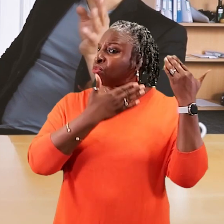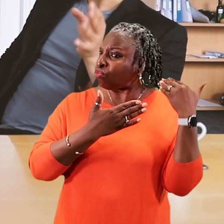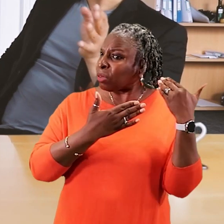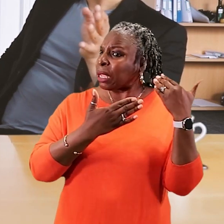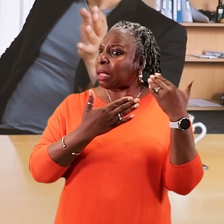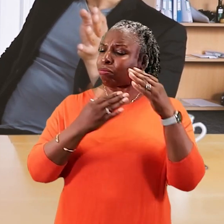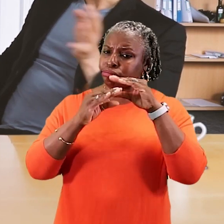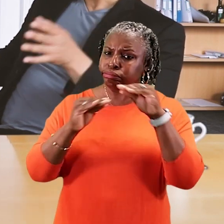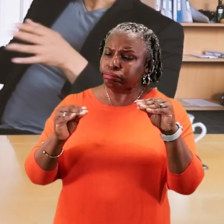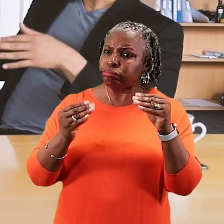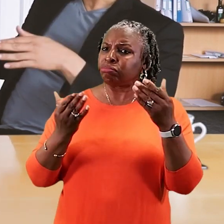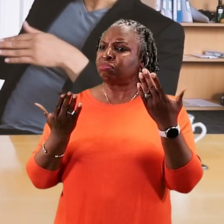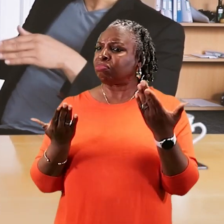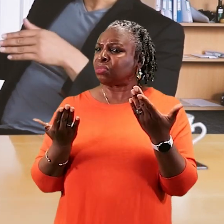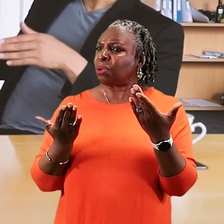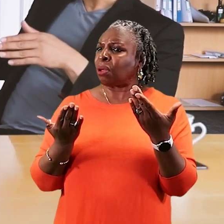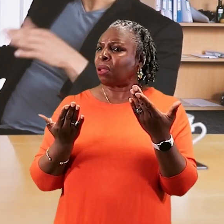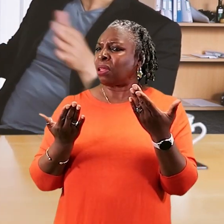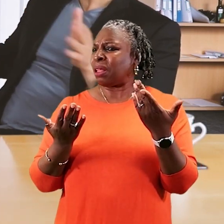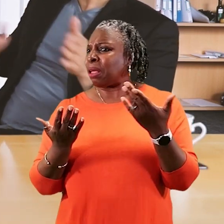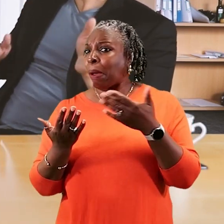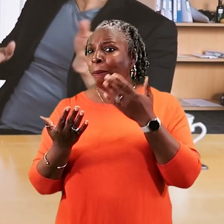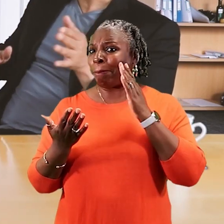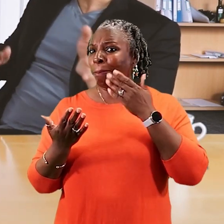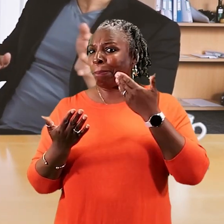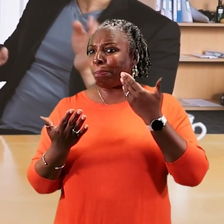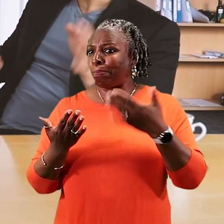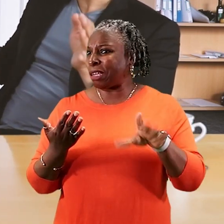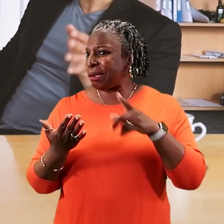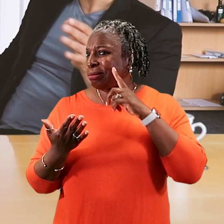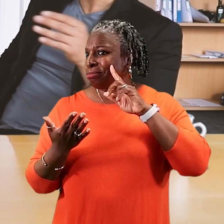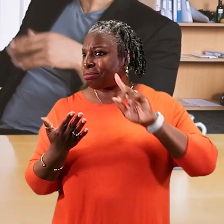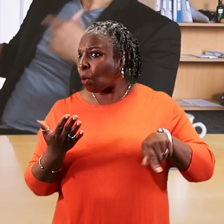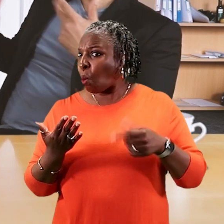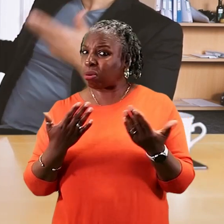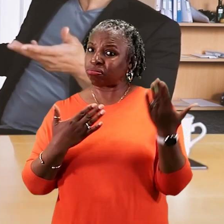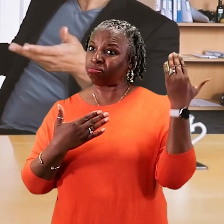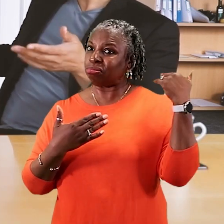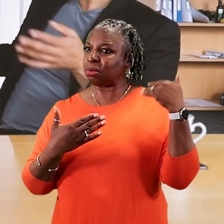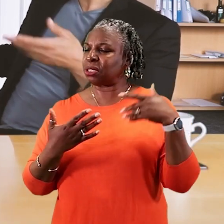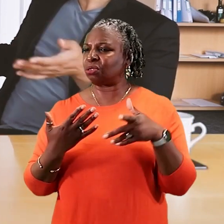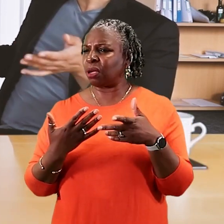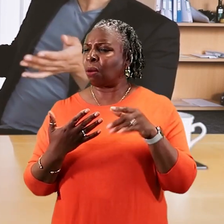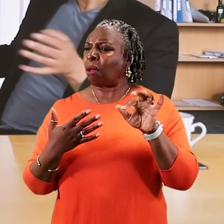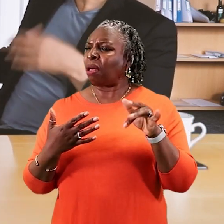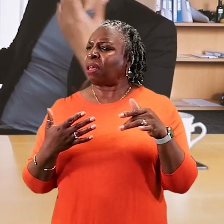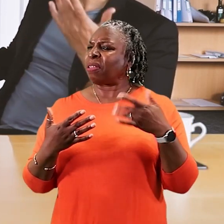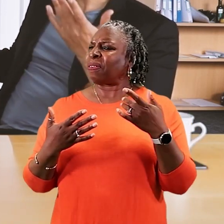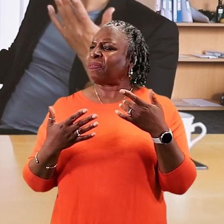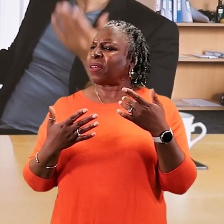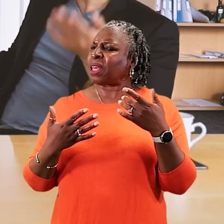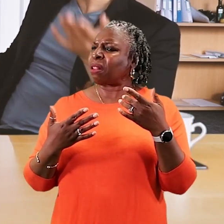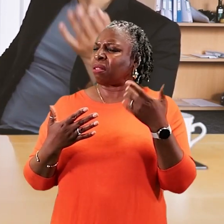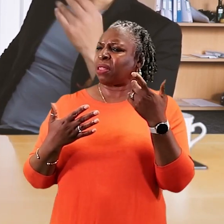past, but have maybe are not really been left on the back burner, so to speak? So if you think about reports that have been written, the